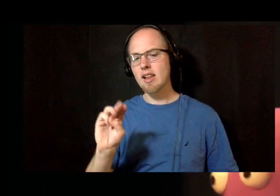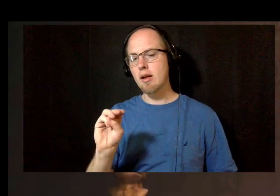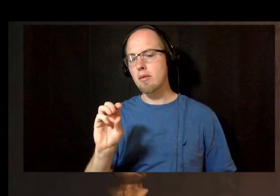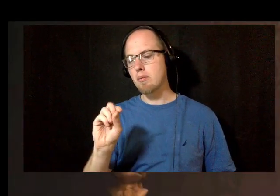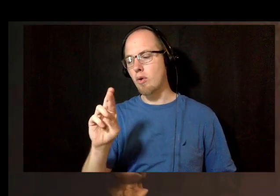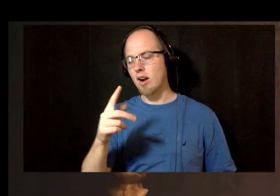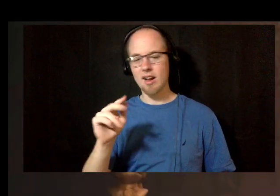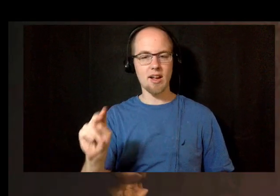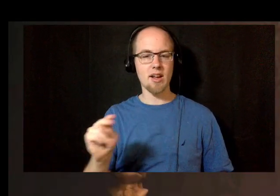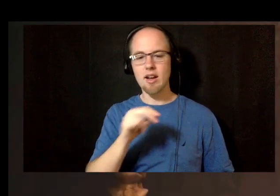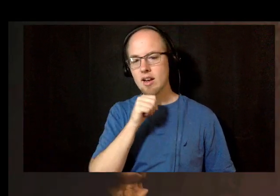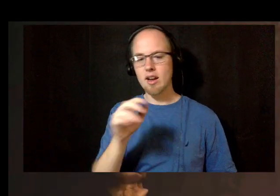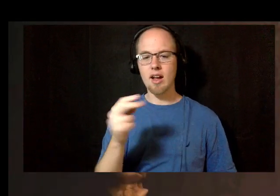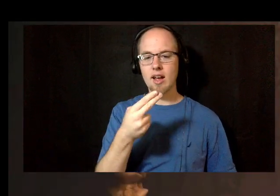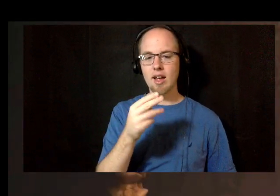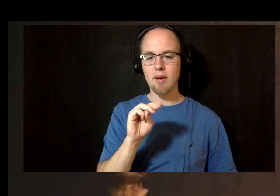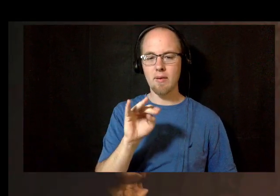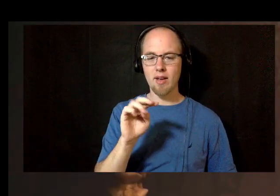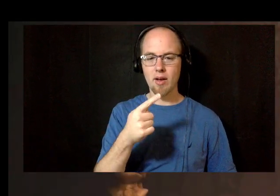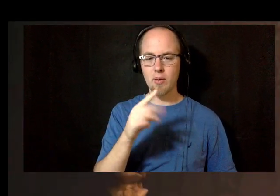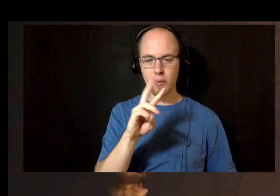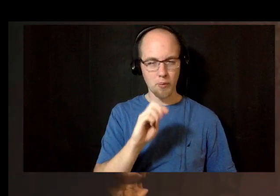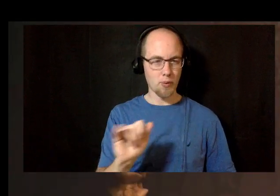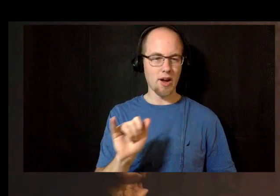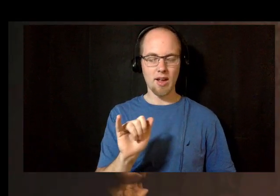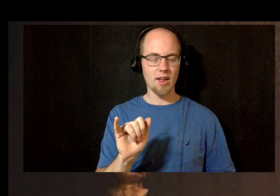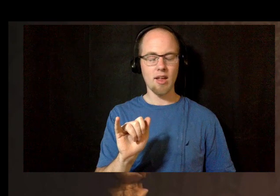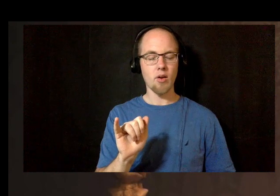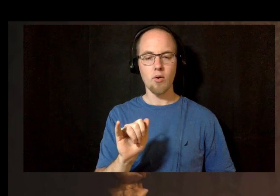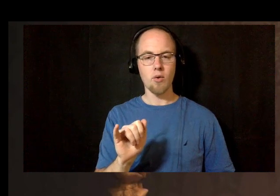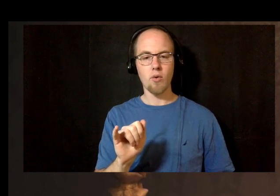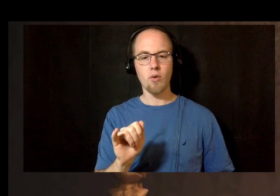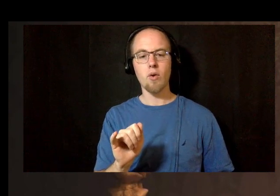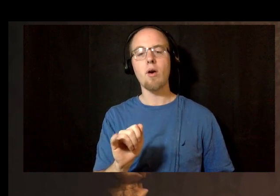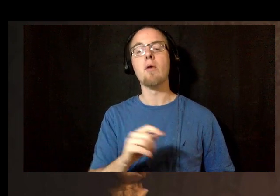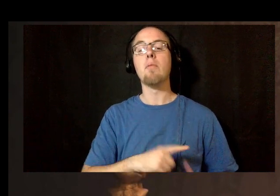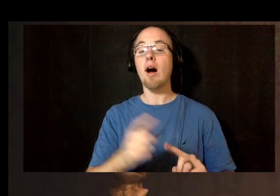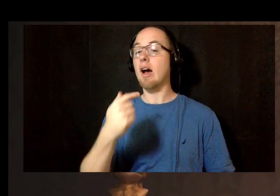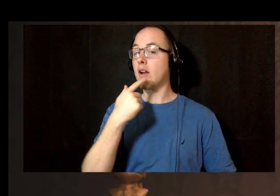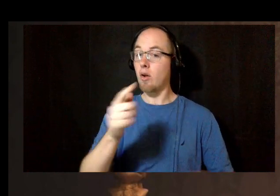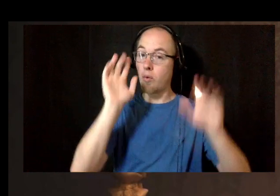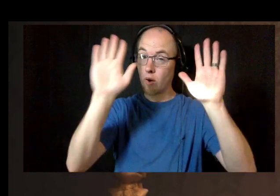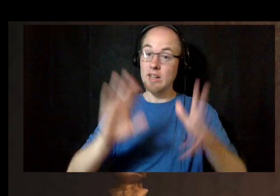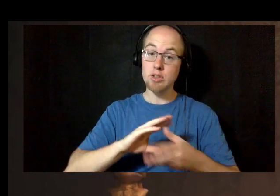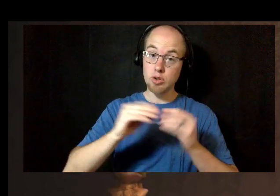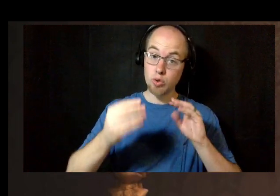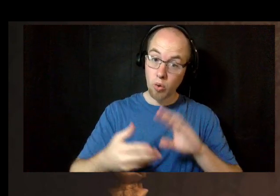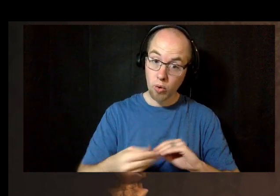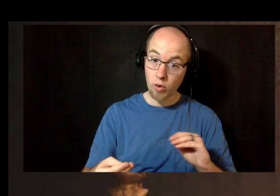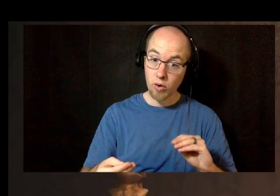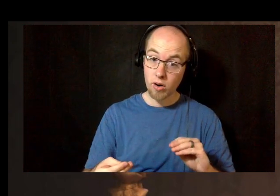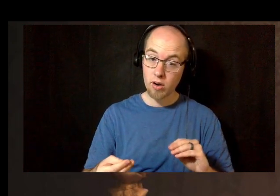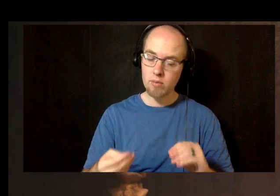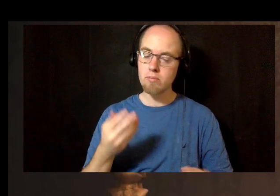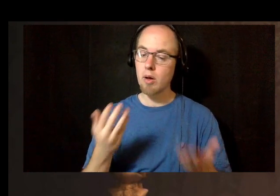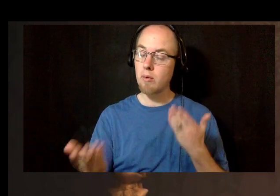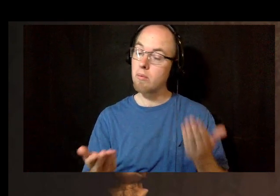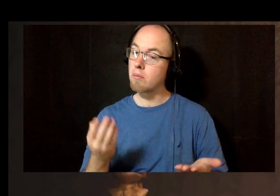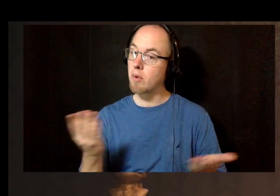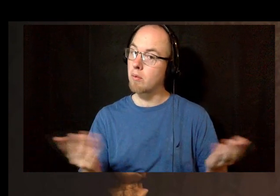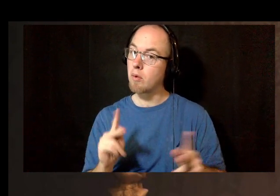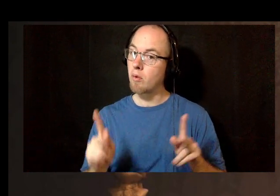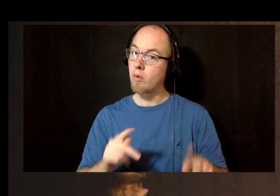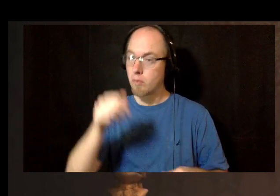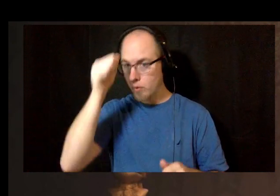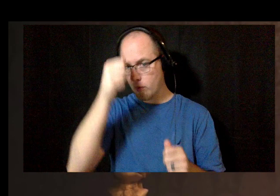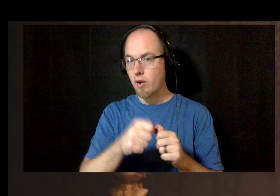scale, not on the Ernest Hemingway scale, certainly, you know. But if I tell a great story, maybe people will remember that